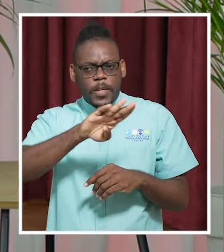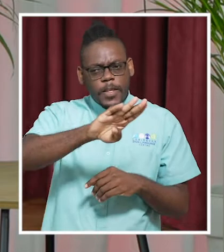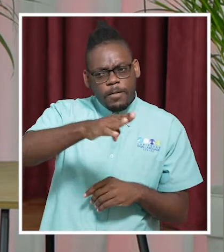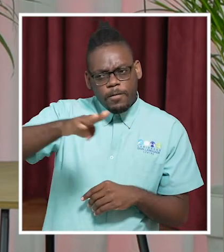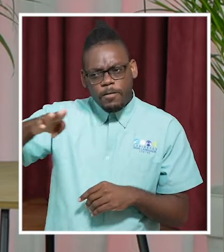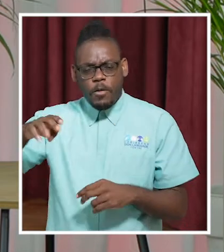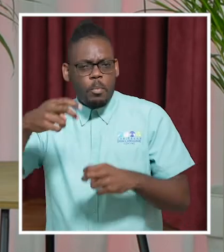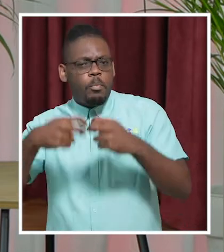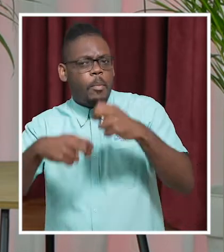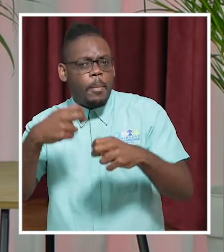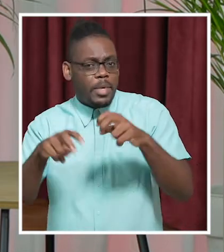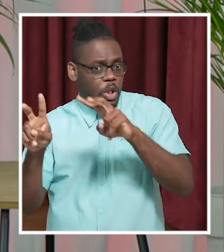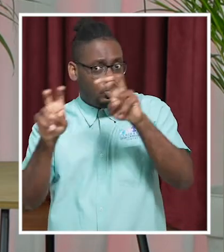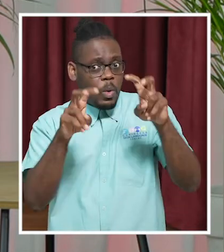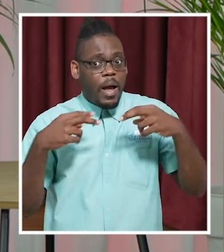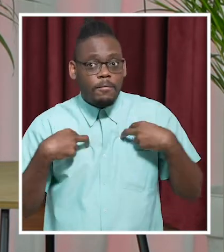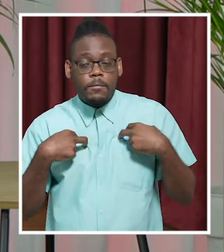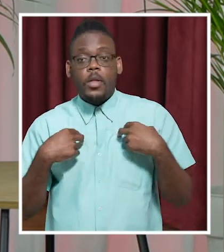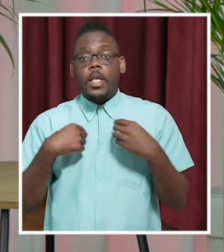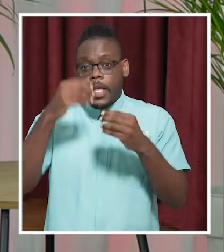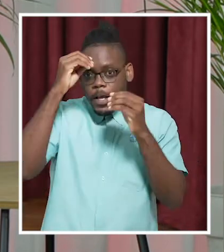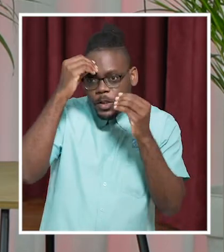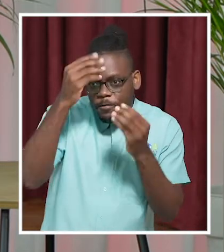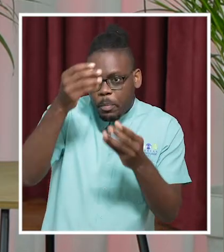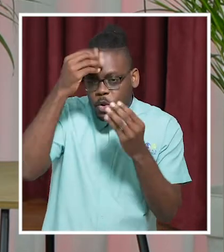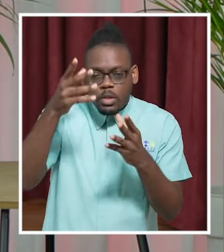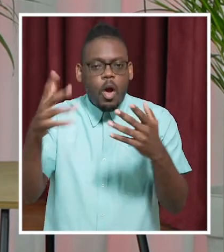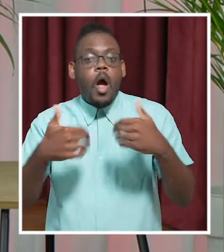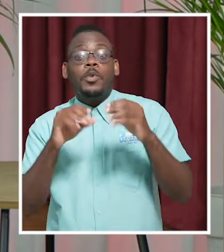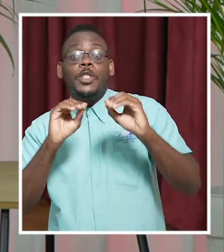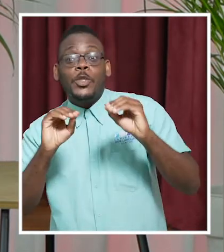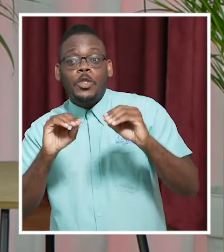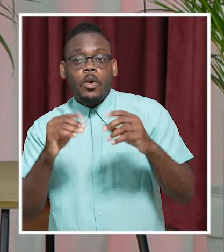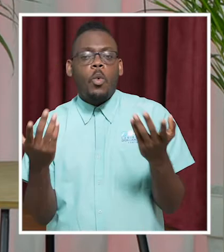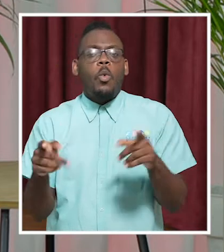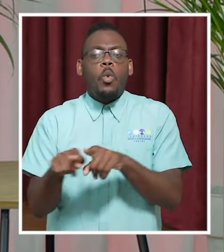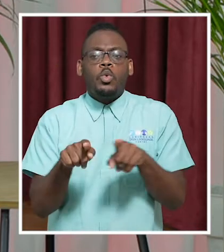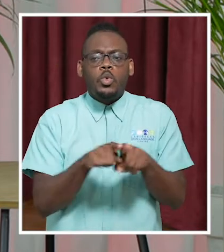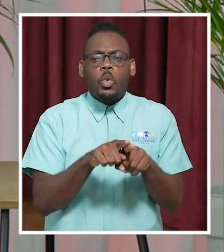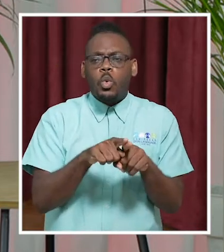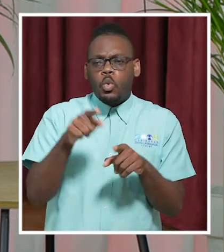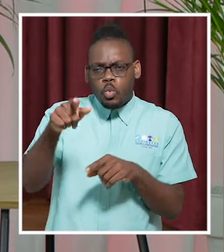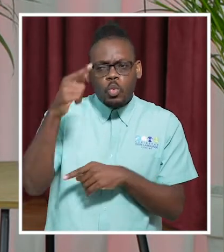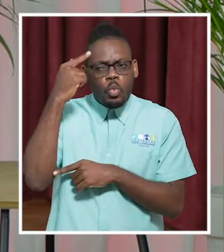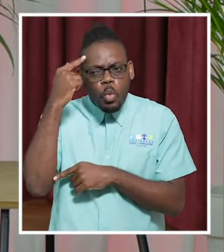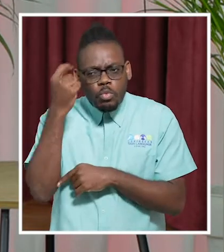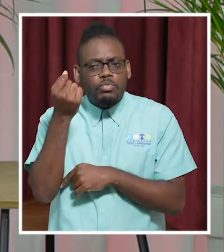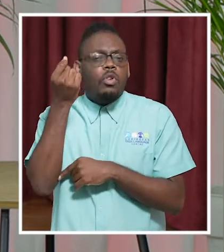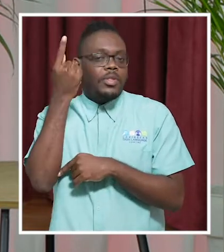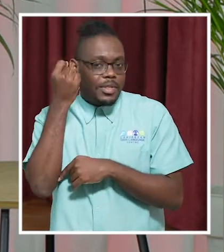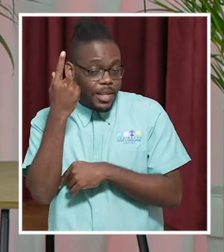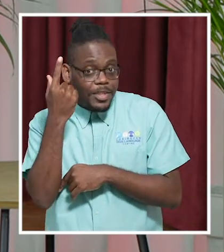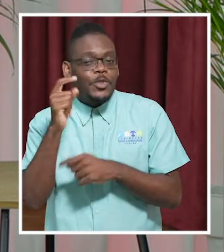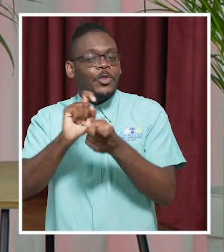only be informational, but it shall be transformational in our operations. Possibly we may even have some children with our midst,